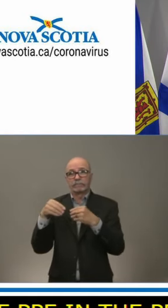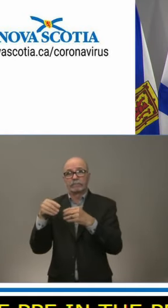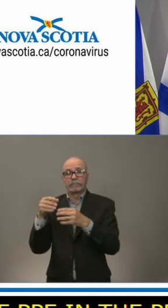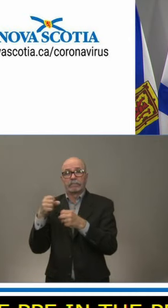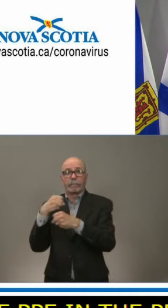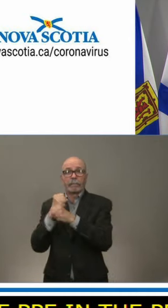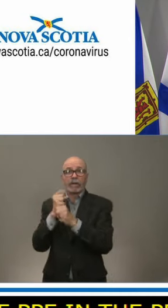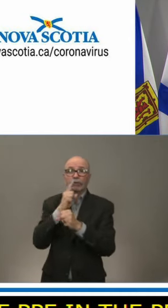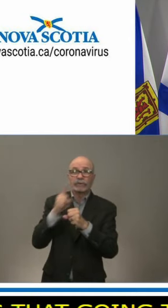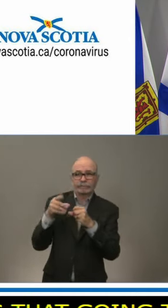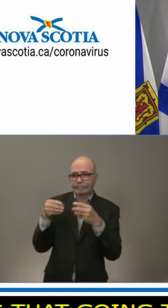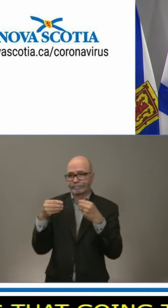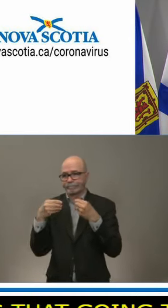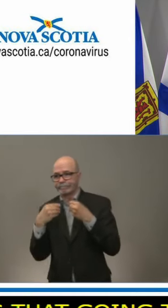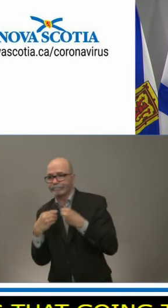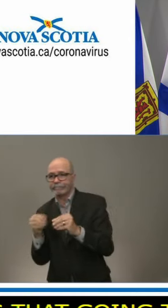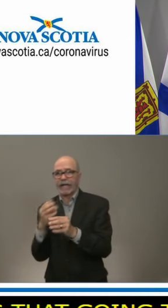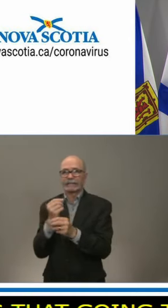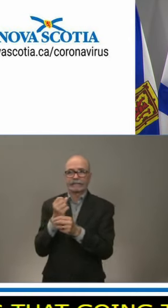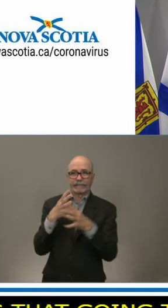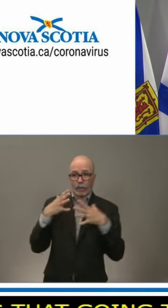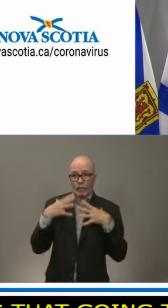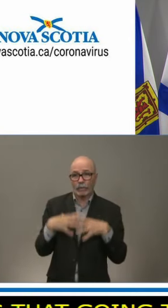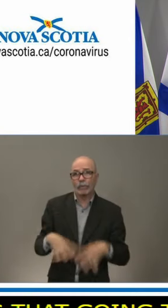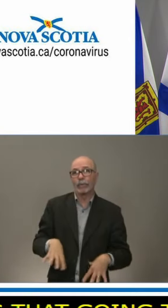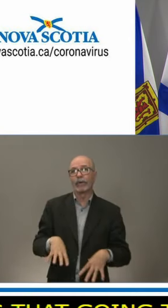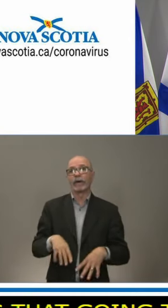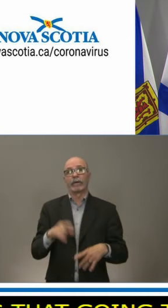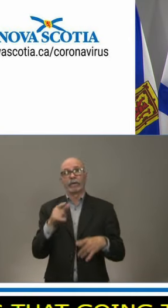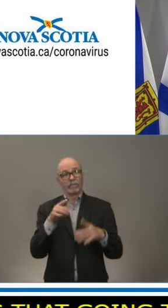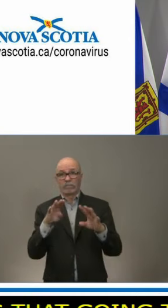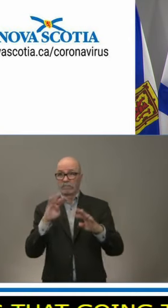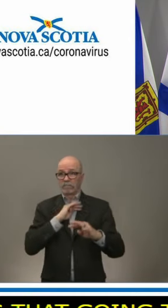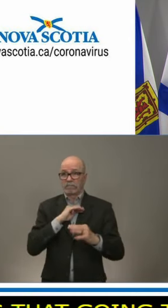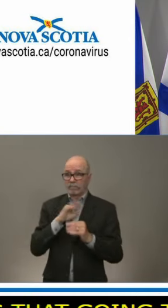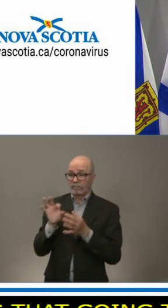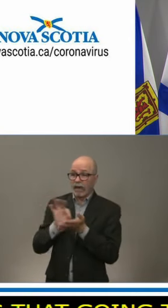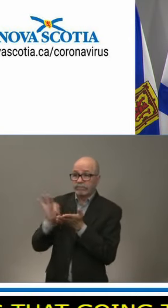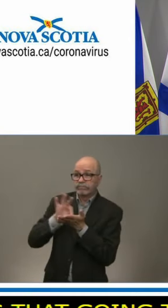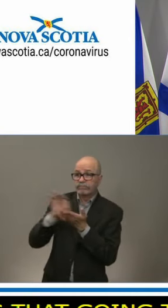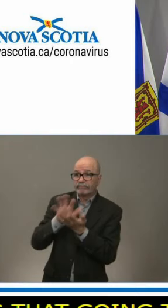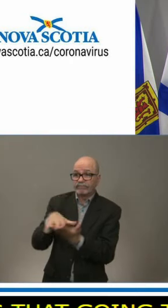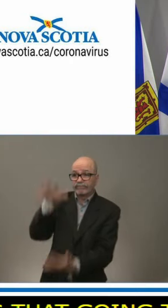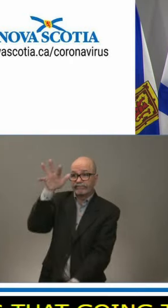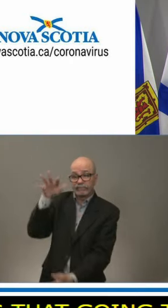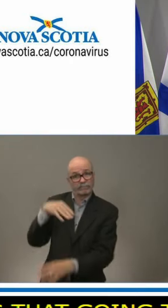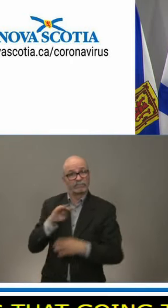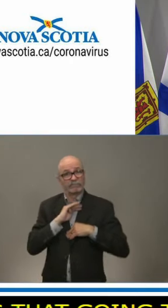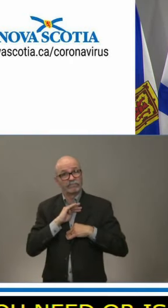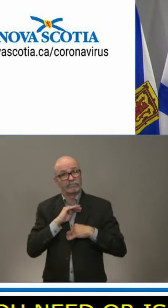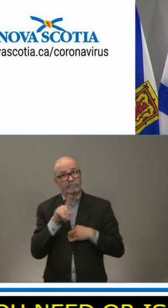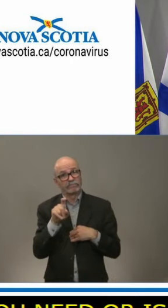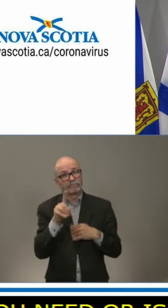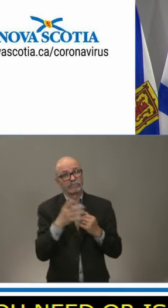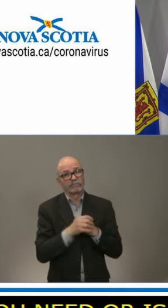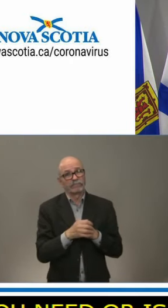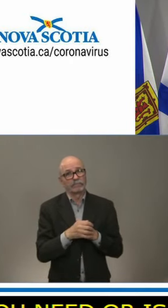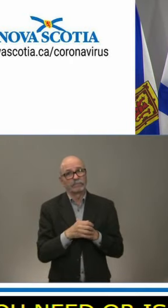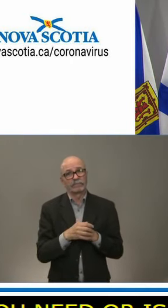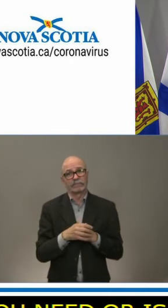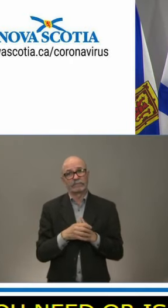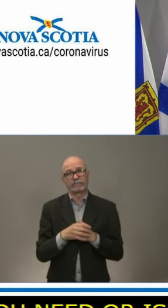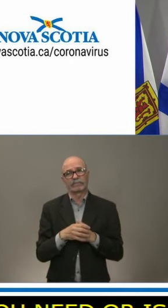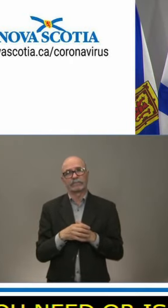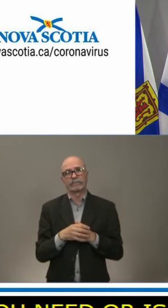of being where you need to be in order to address this virus on the front lines? Well, they've